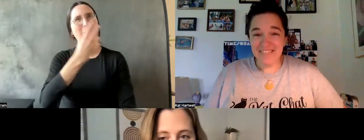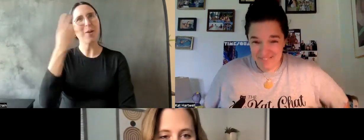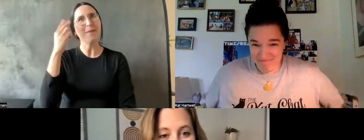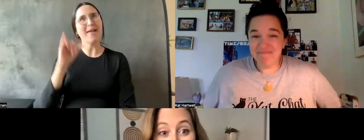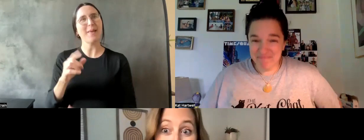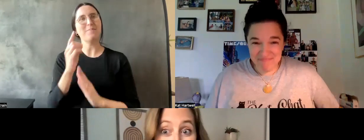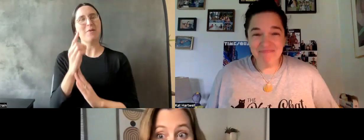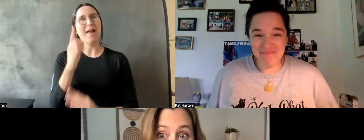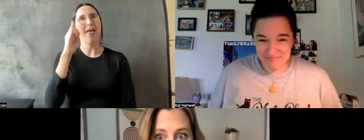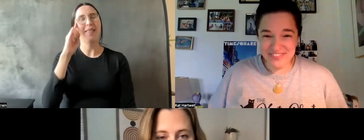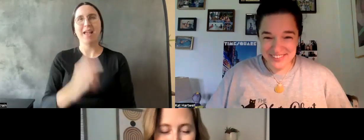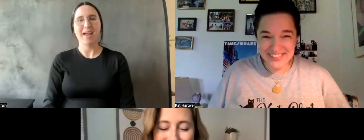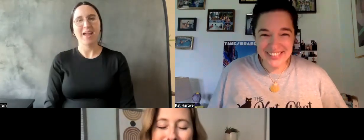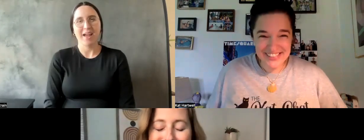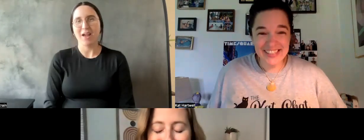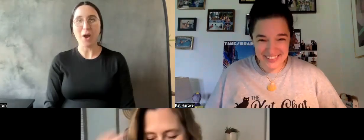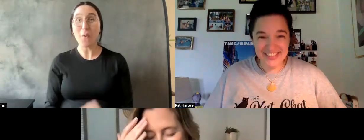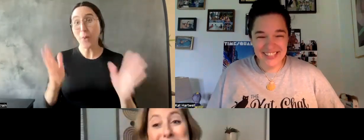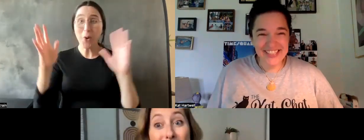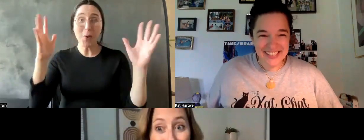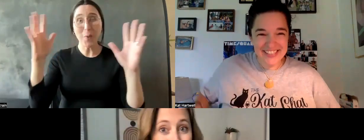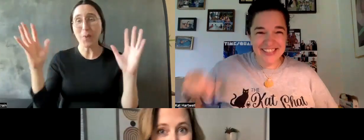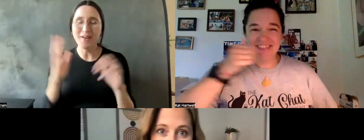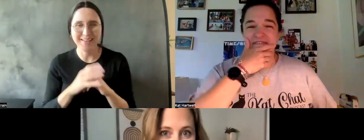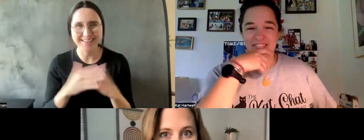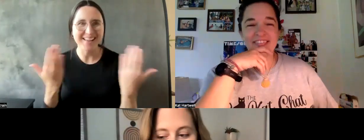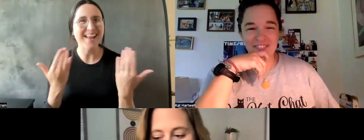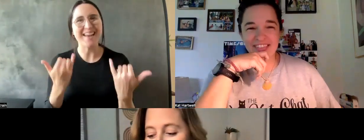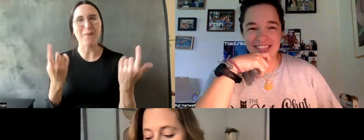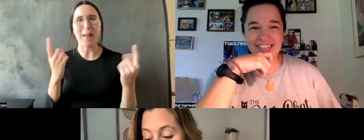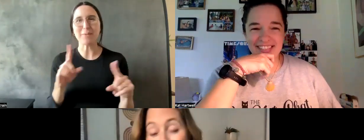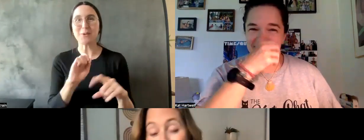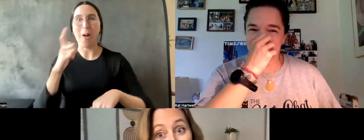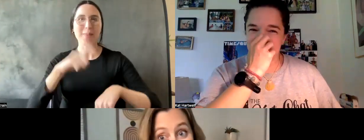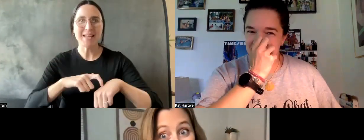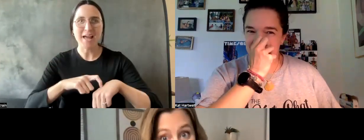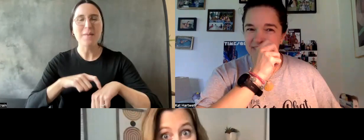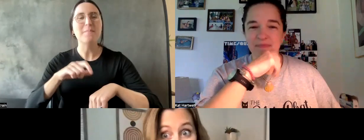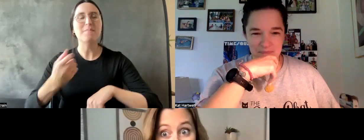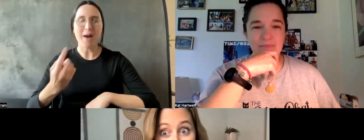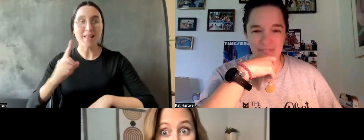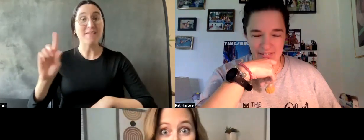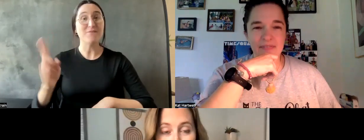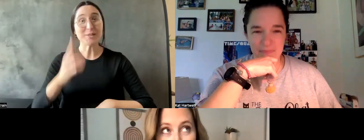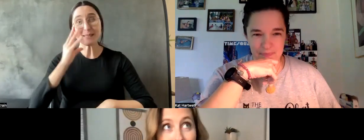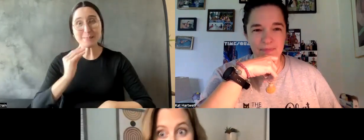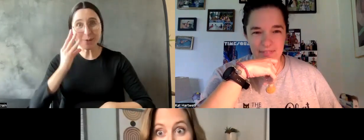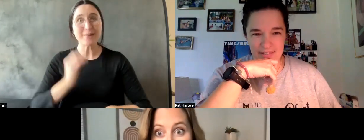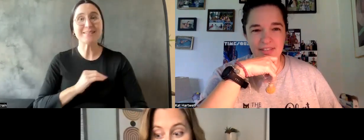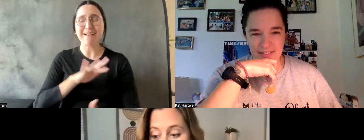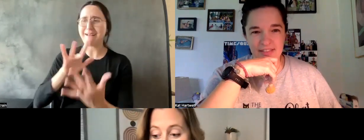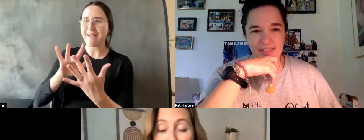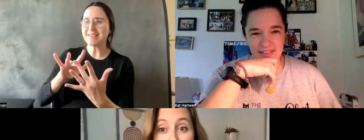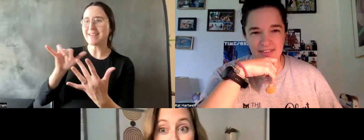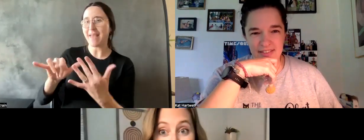oh, like, woo, big deal. Because now it happens like all the time. But the first time is like, oh my